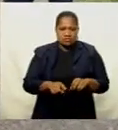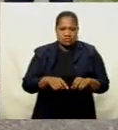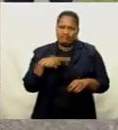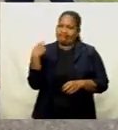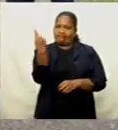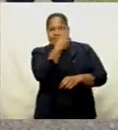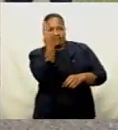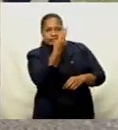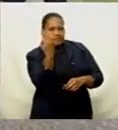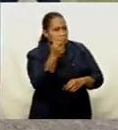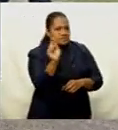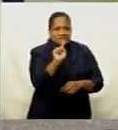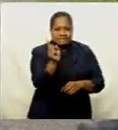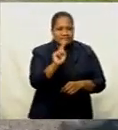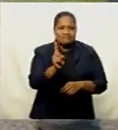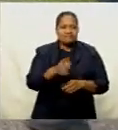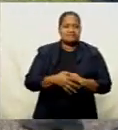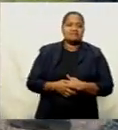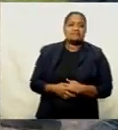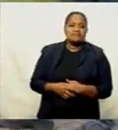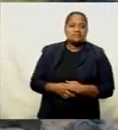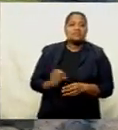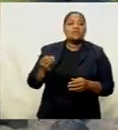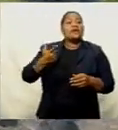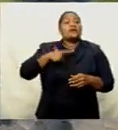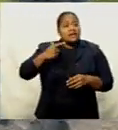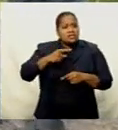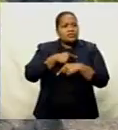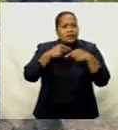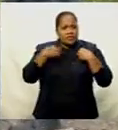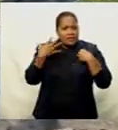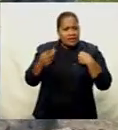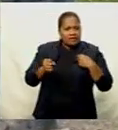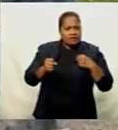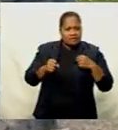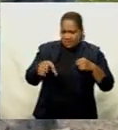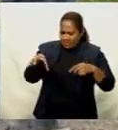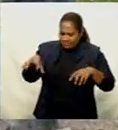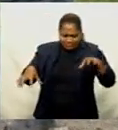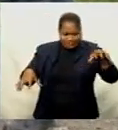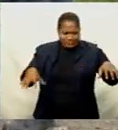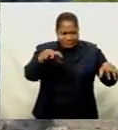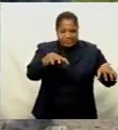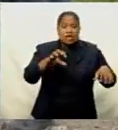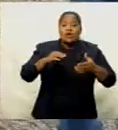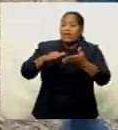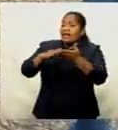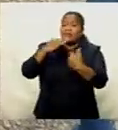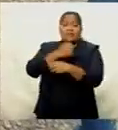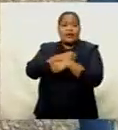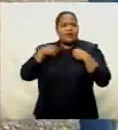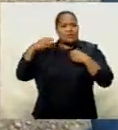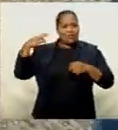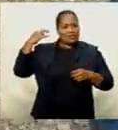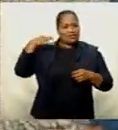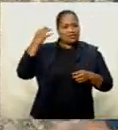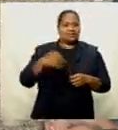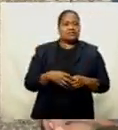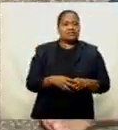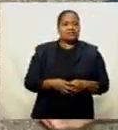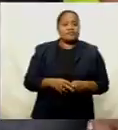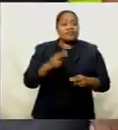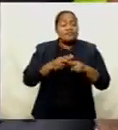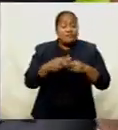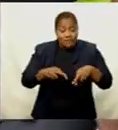moving around from our shortcut roads. That is why we are putting the checkpoints all around here with the help of all our volunteers. The Sasawira Farm Road